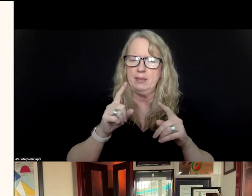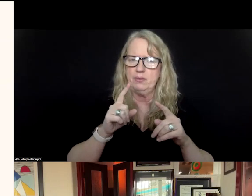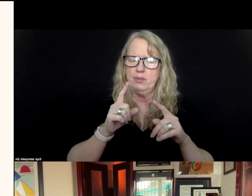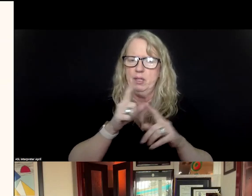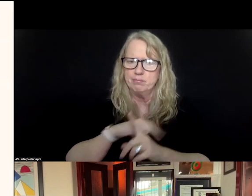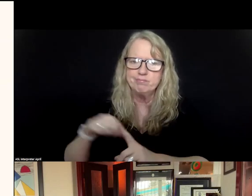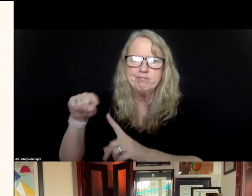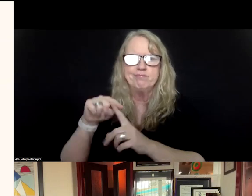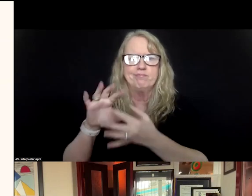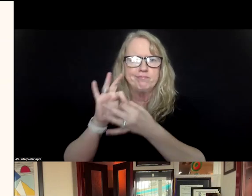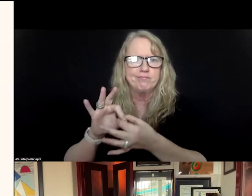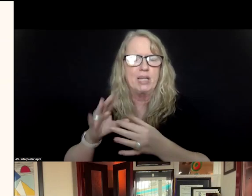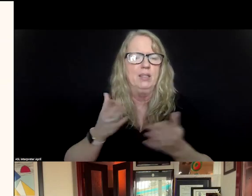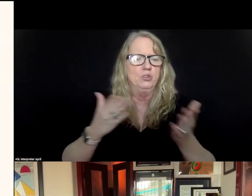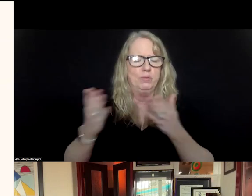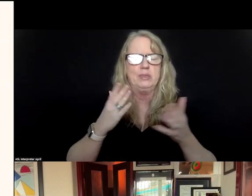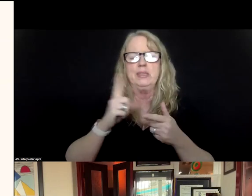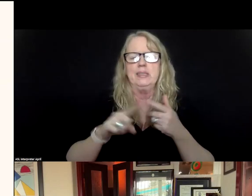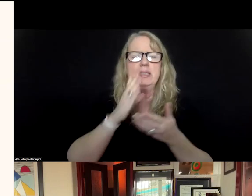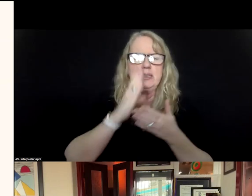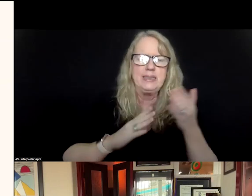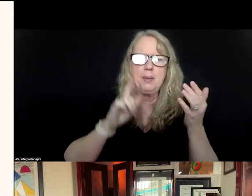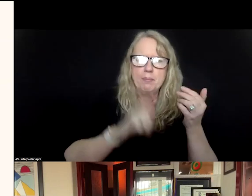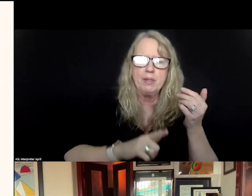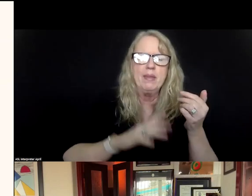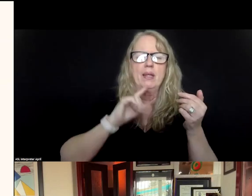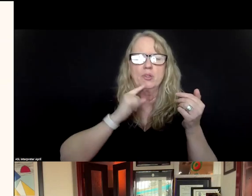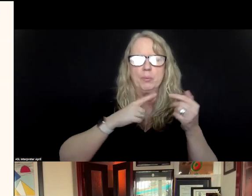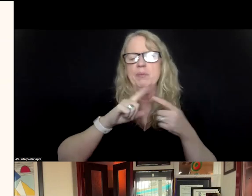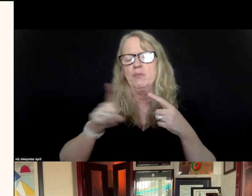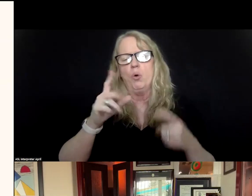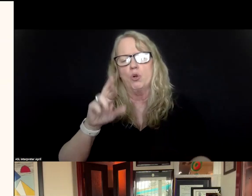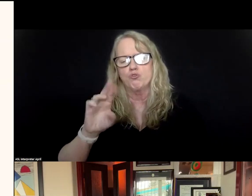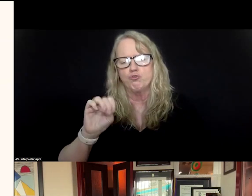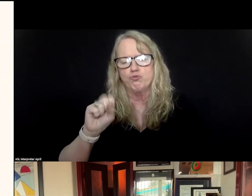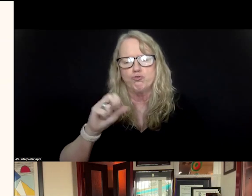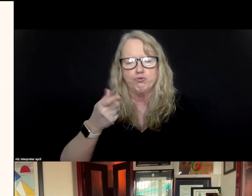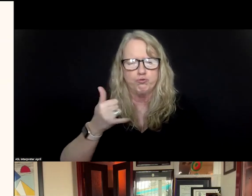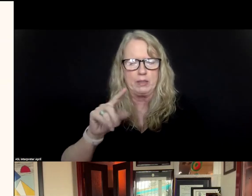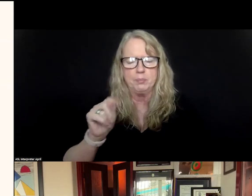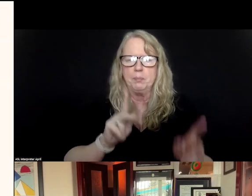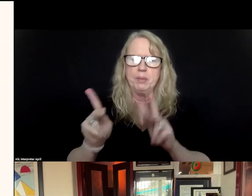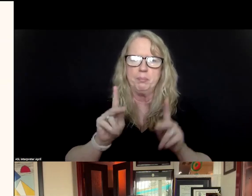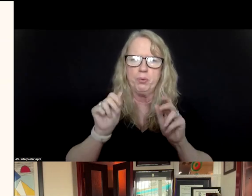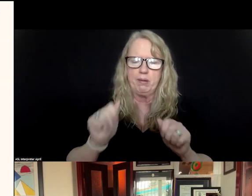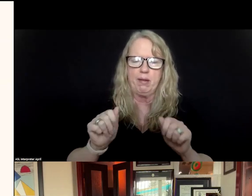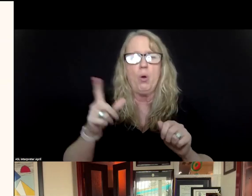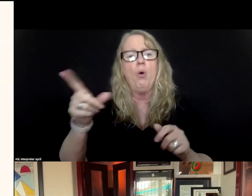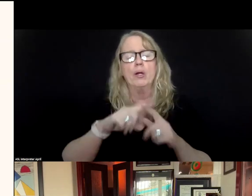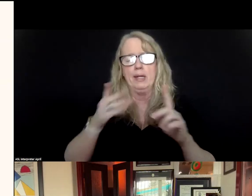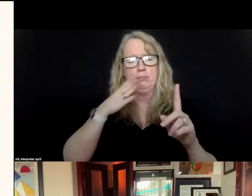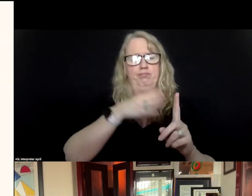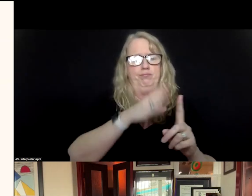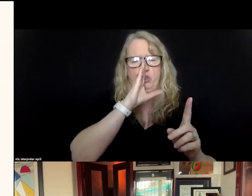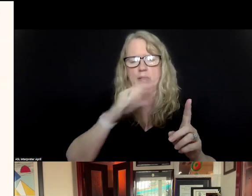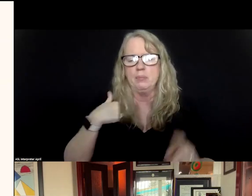get connected. There are some lower acuity crisis residential, crisis respite type places where people can step down or access them directly. Say the mobile